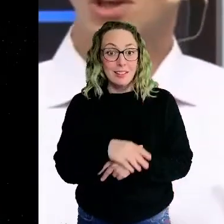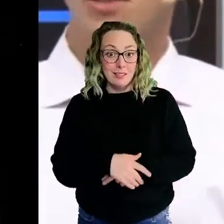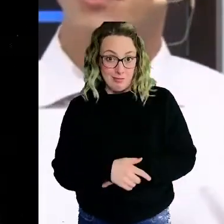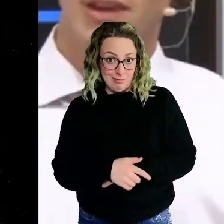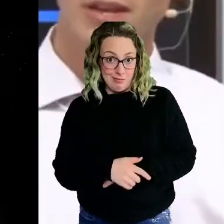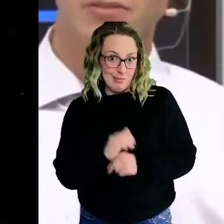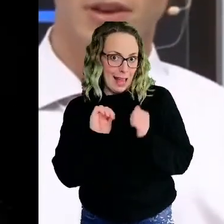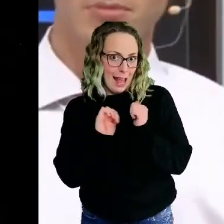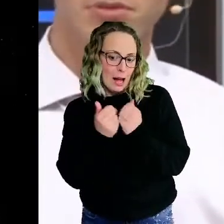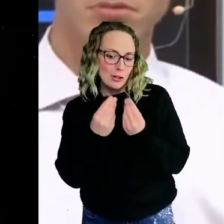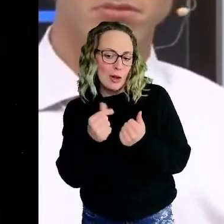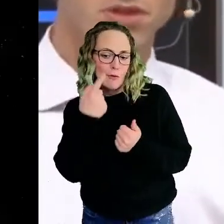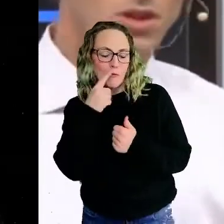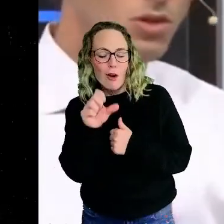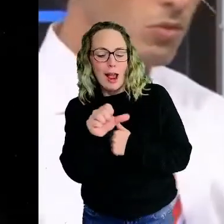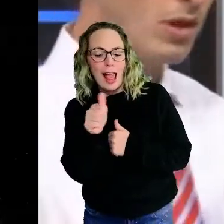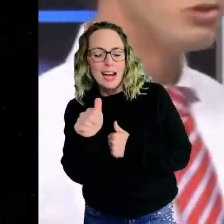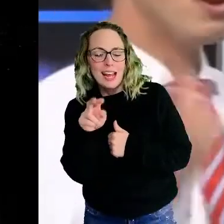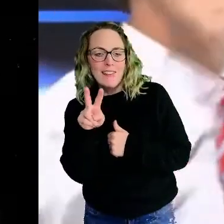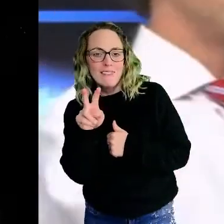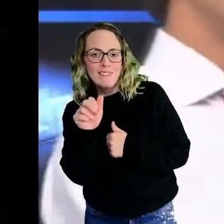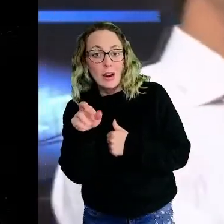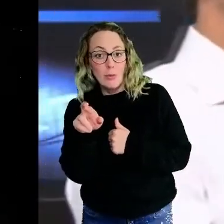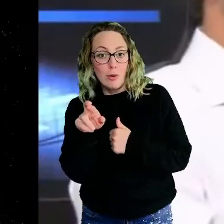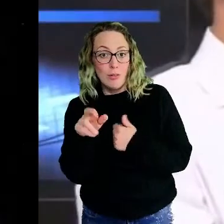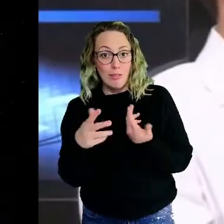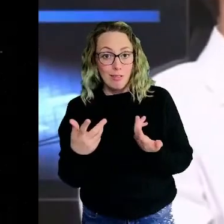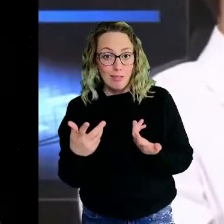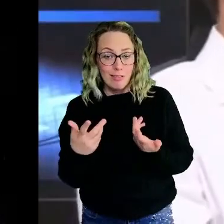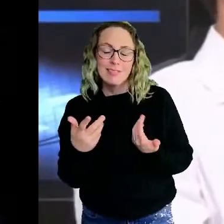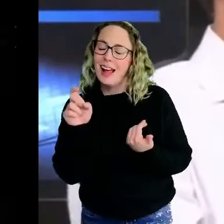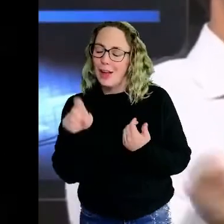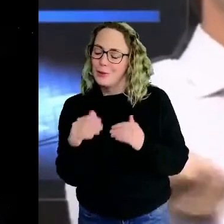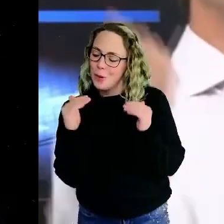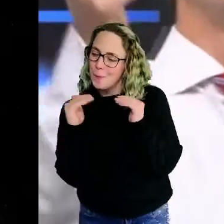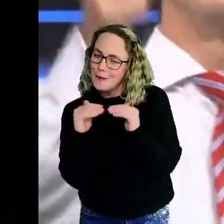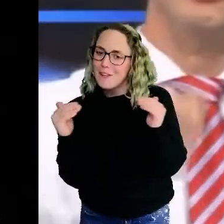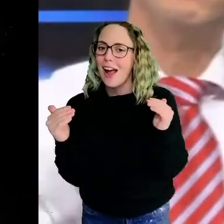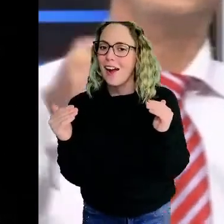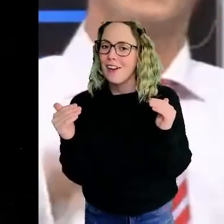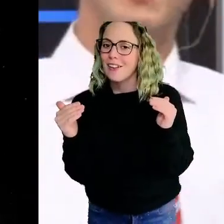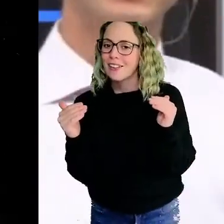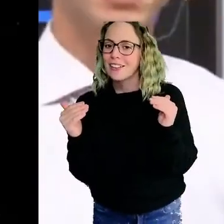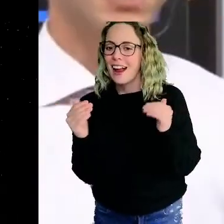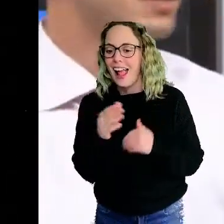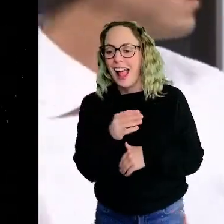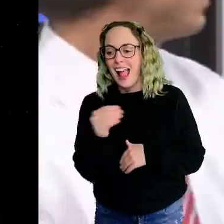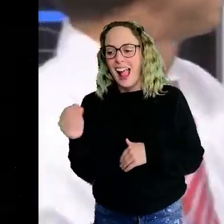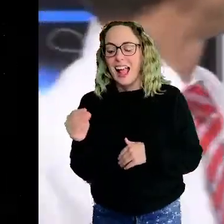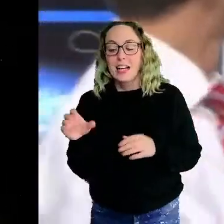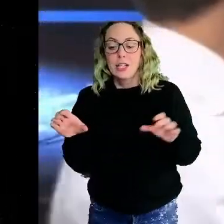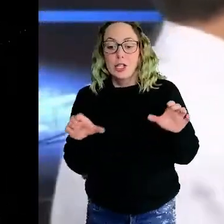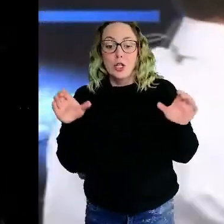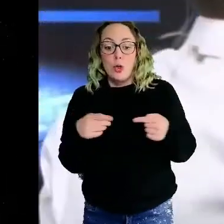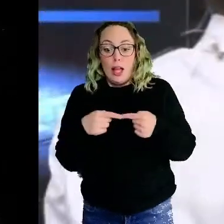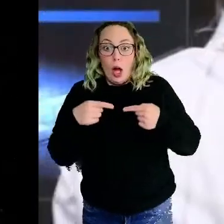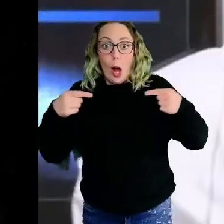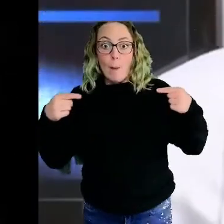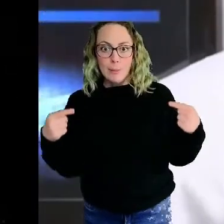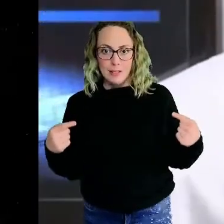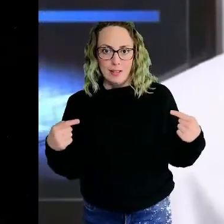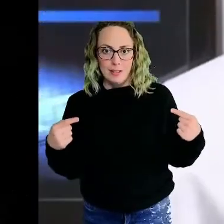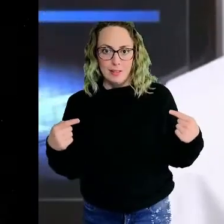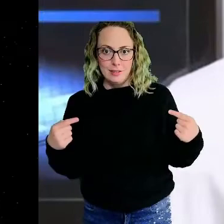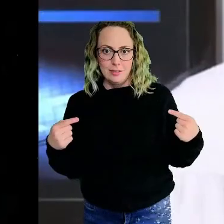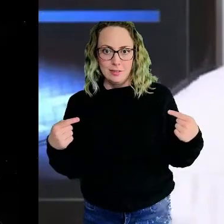how do you solve for any variable? Well, you have to be fair, and you have to do the opposite. So to